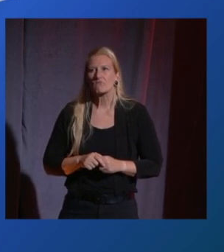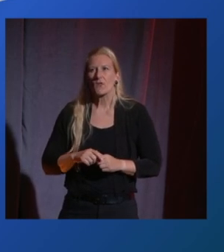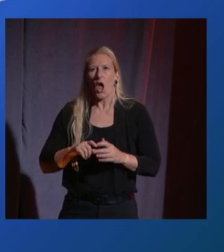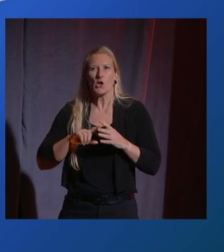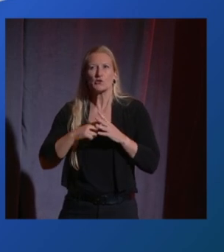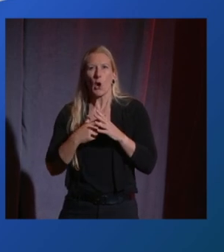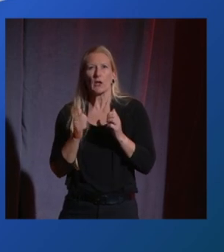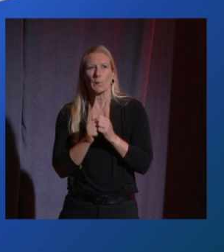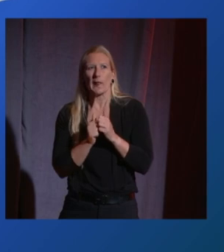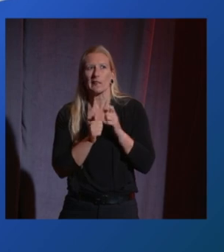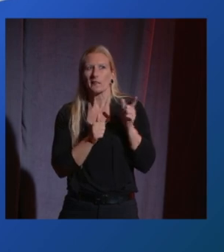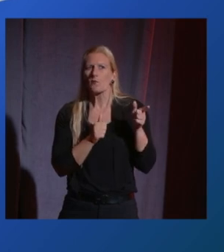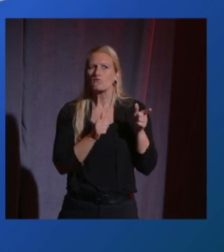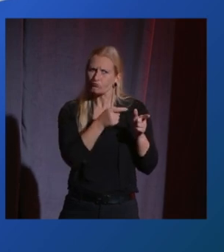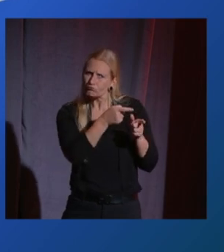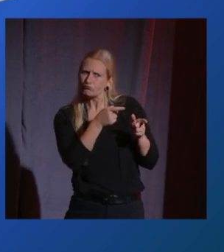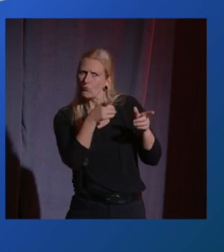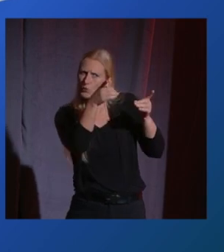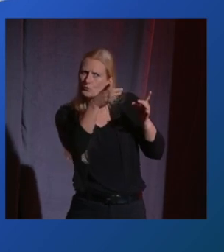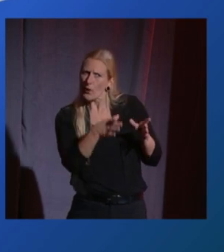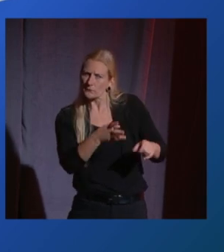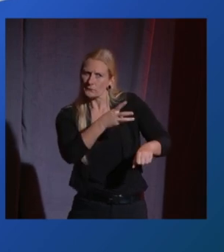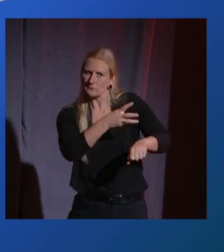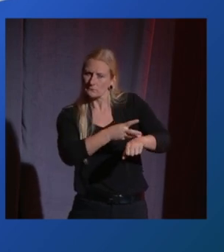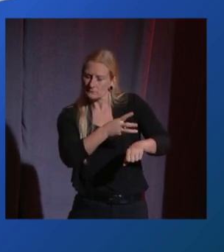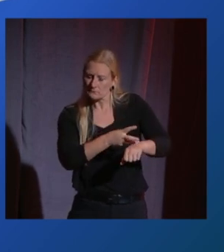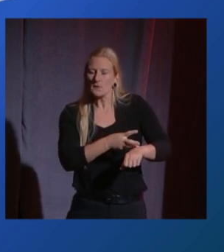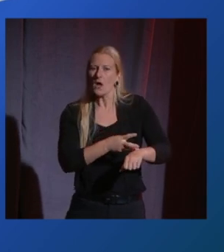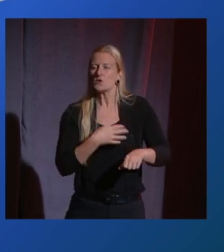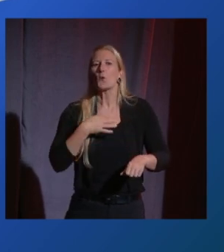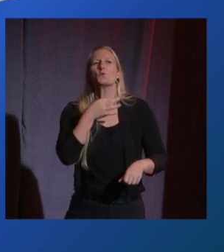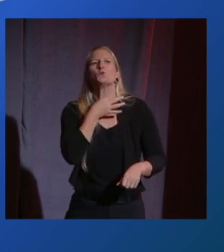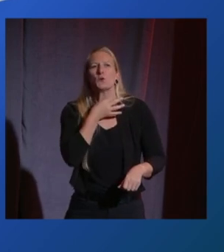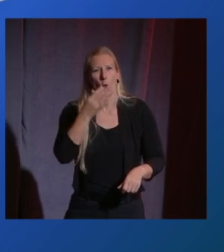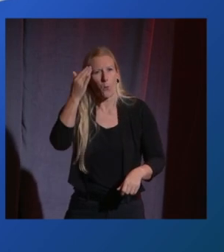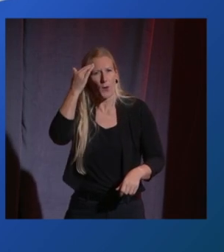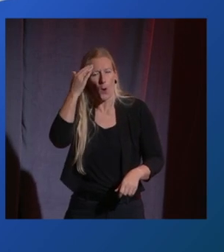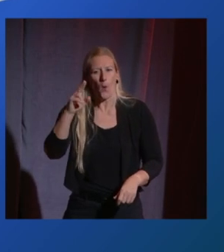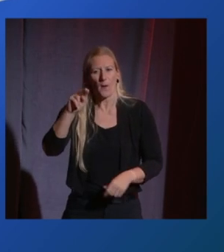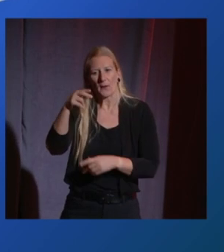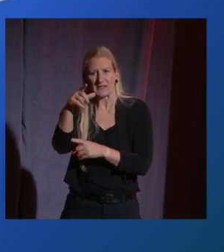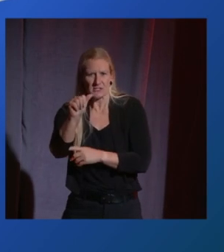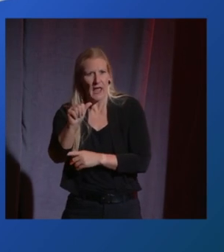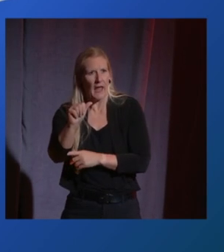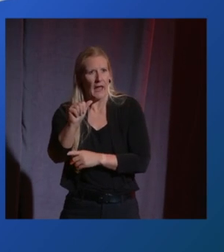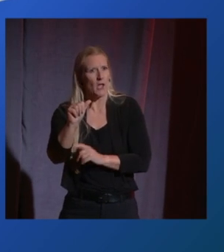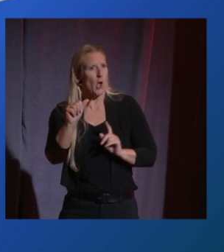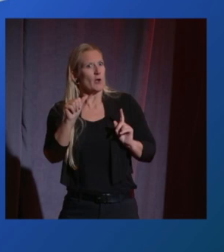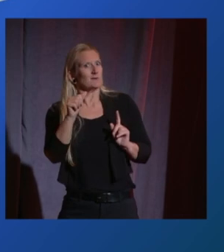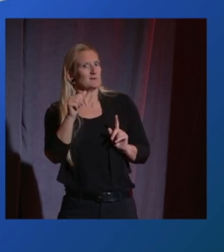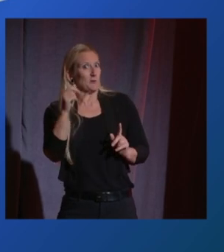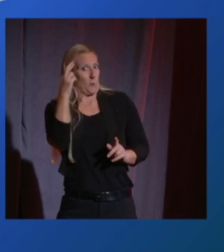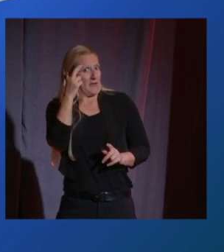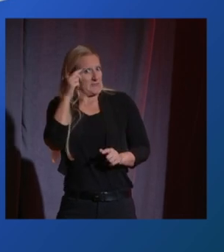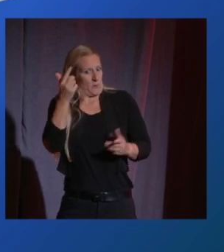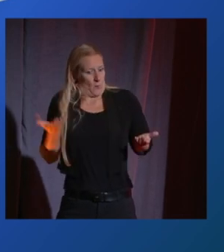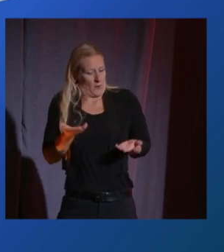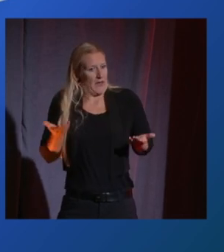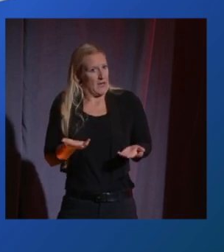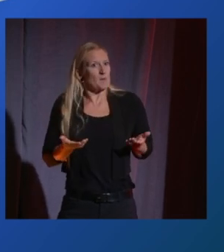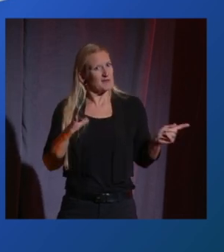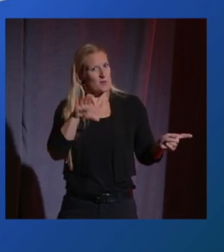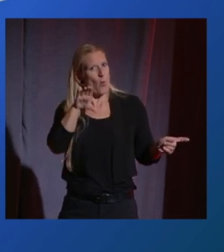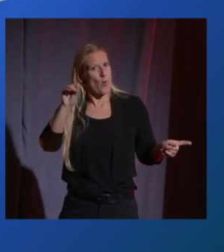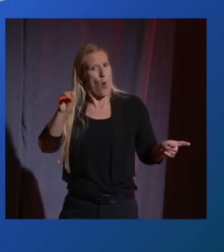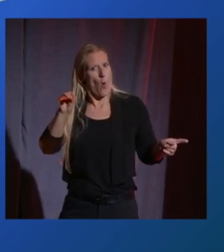you director um I'm very curious we all know about the NGA we're the reason we're here and NG is co-organizing this